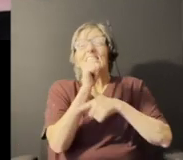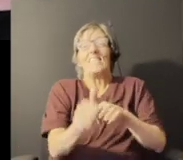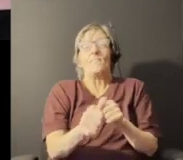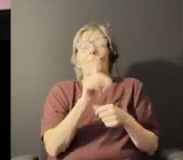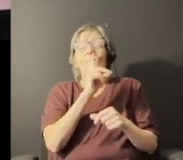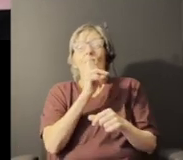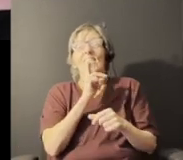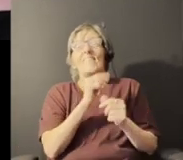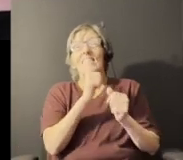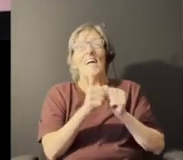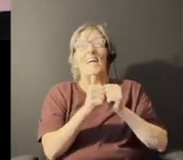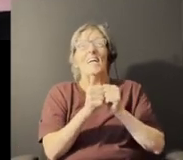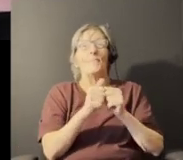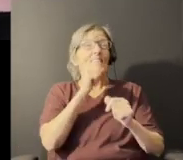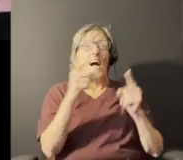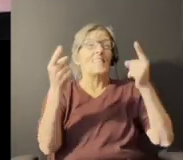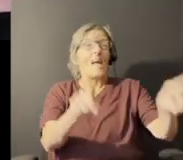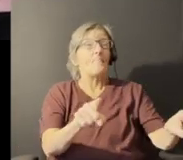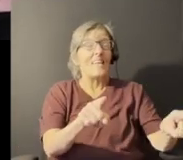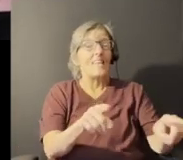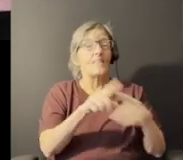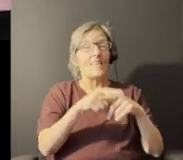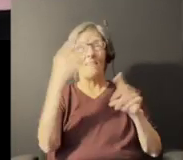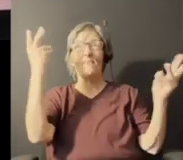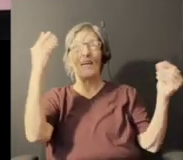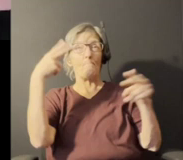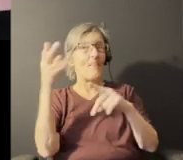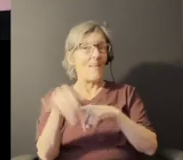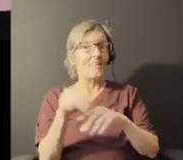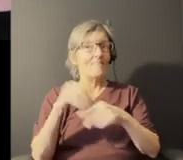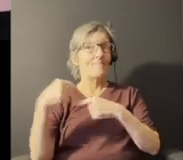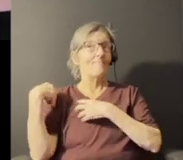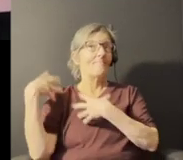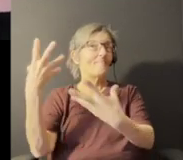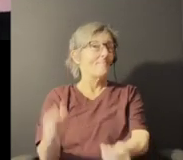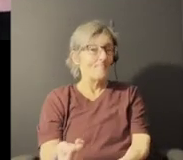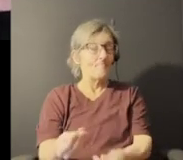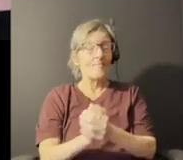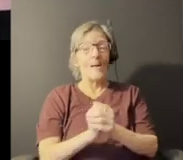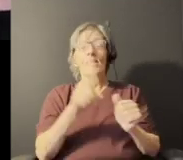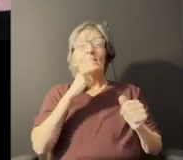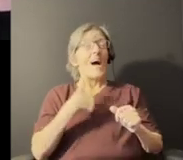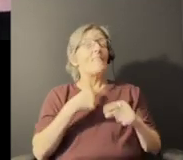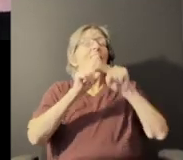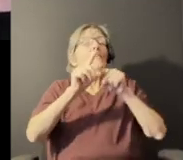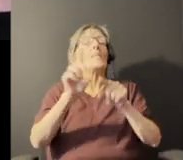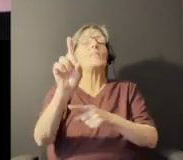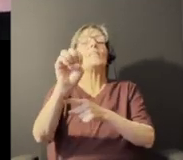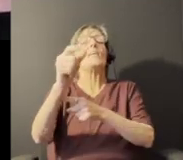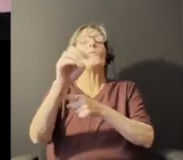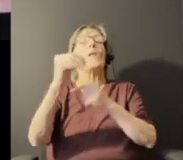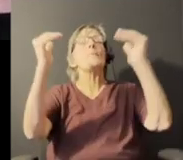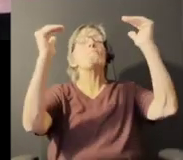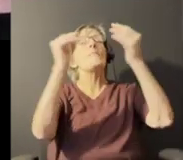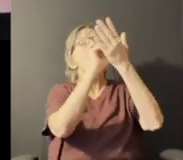really, yes. It's not something a lot of people think about in that way. Now, while there are certainly degrees of